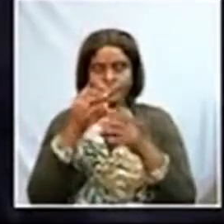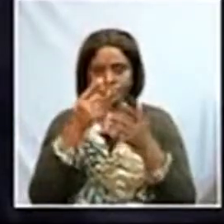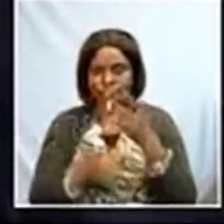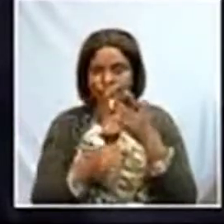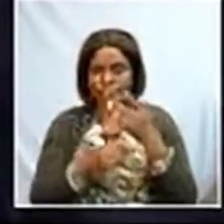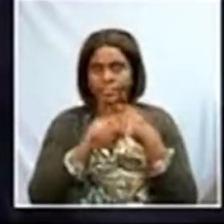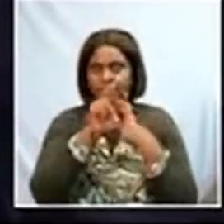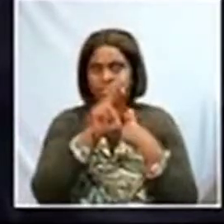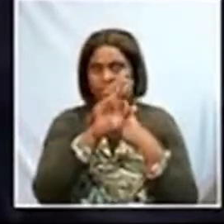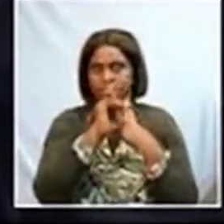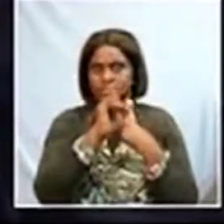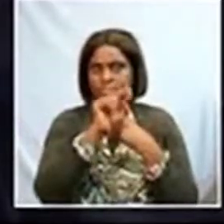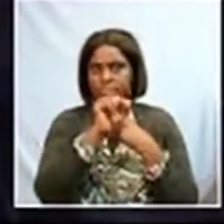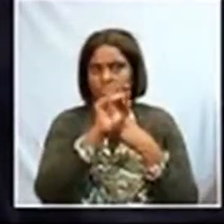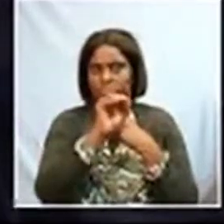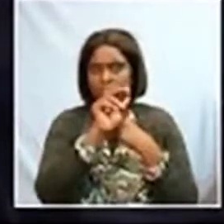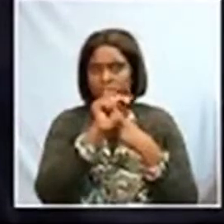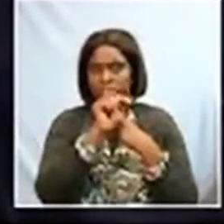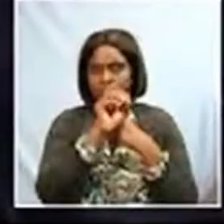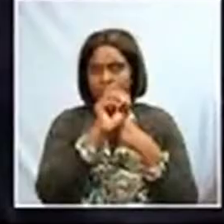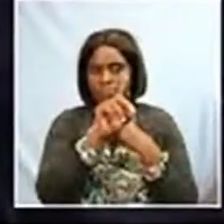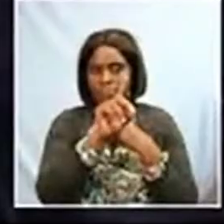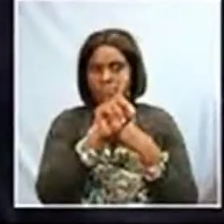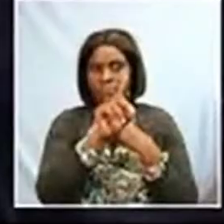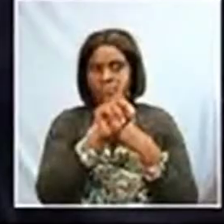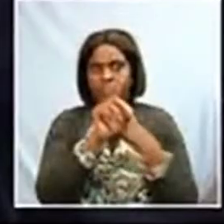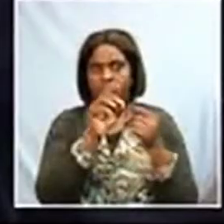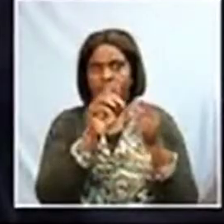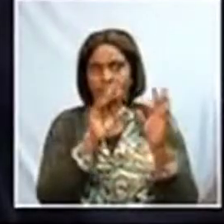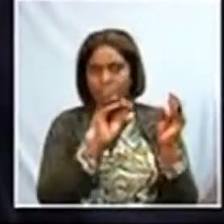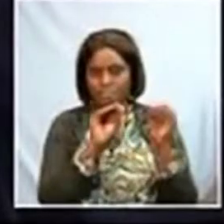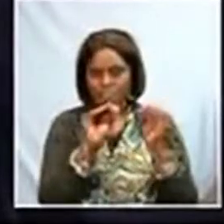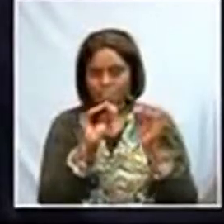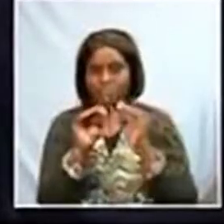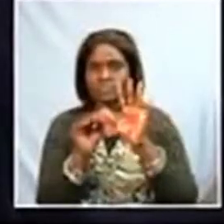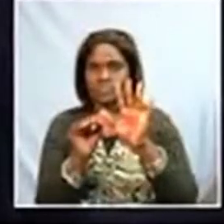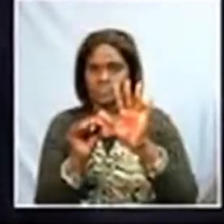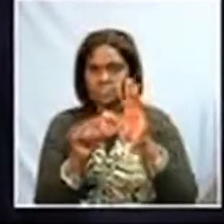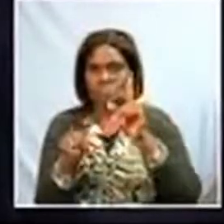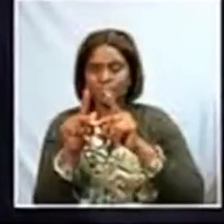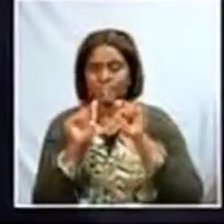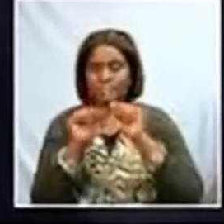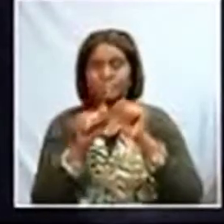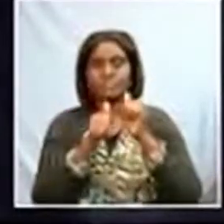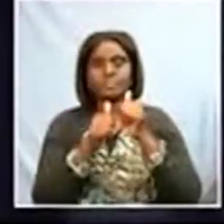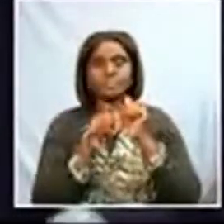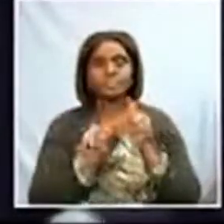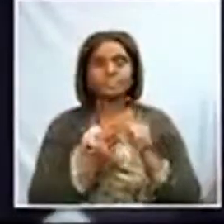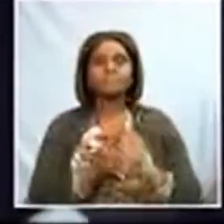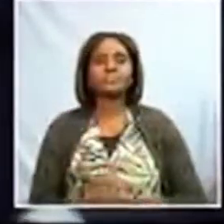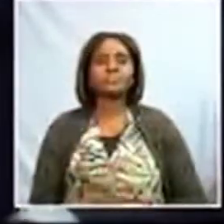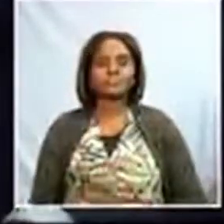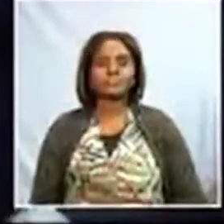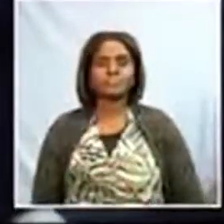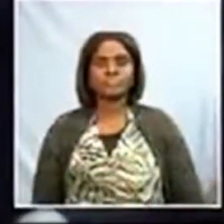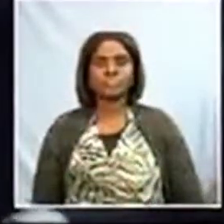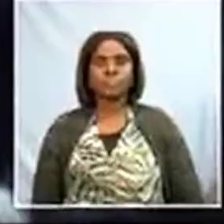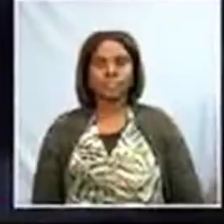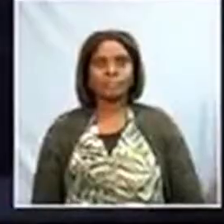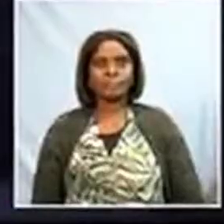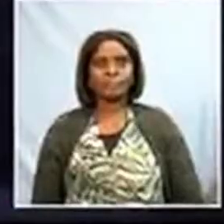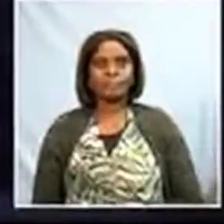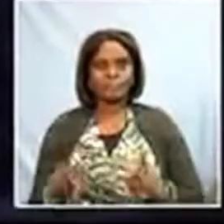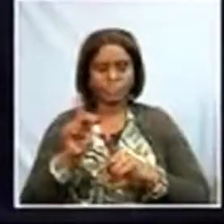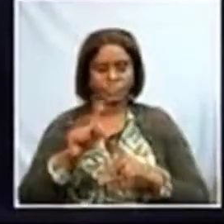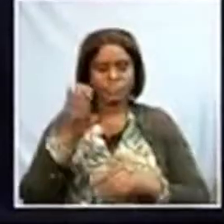Lionheart in June. I want us to move slowly so that people are able to follow us, what we are doing, and people are